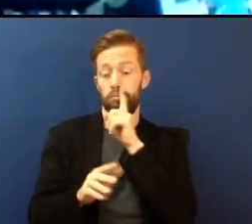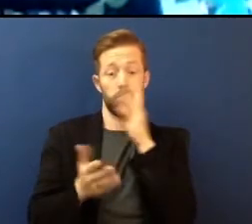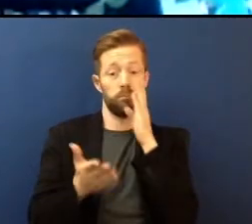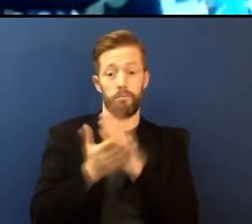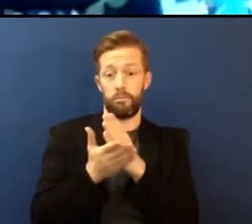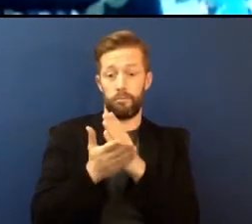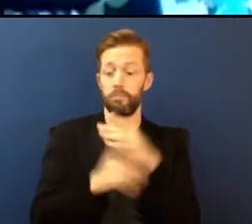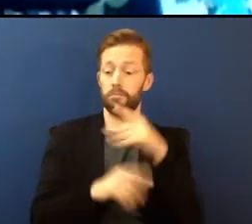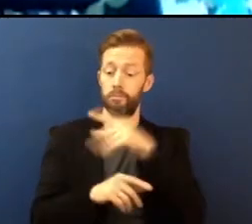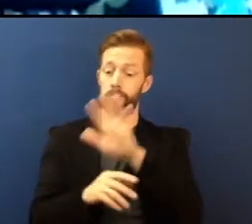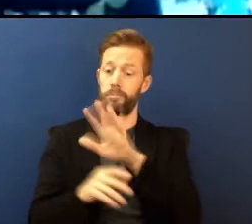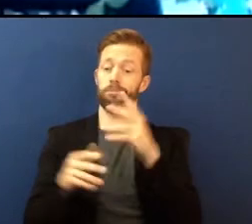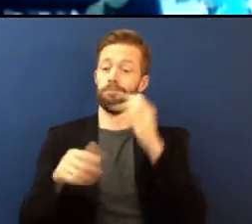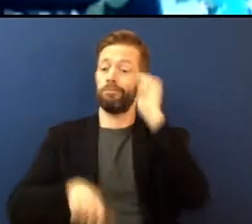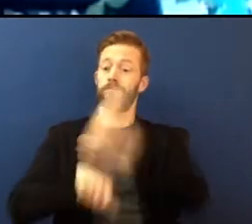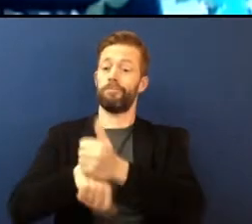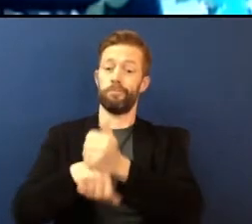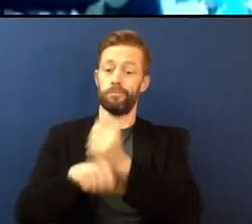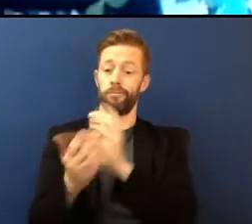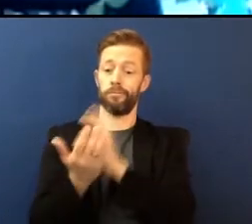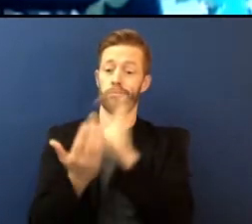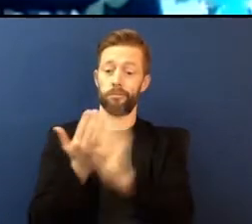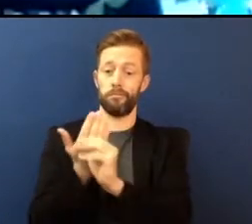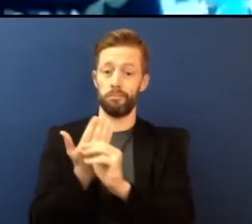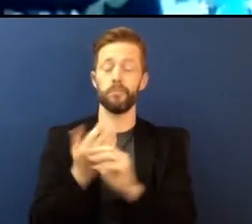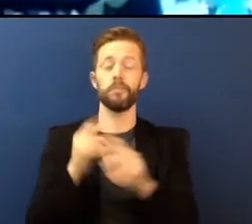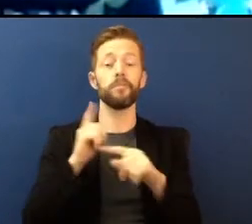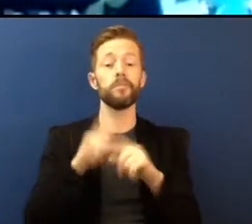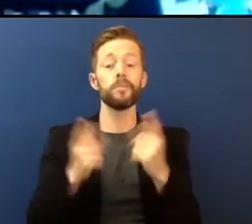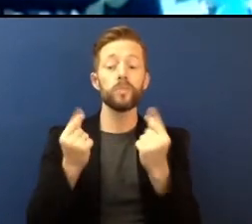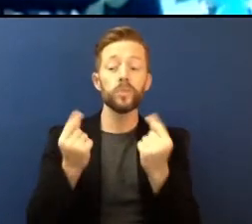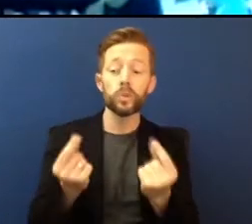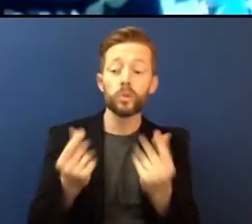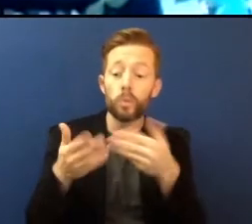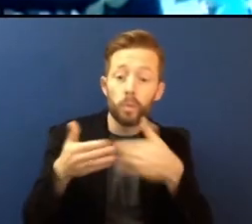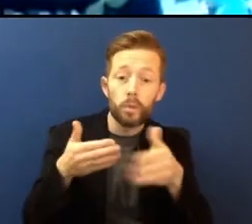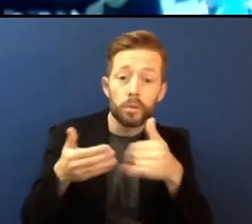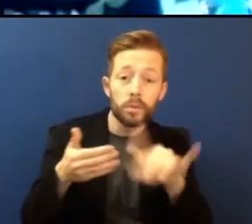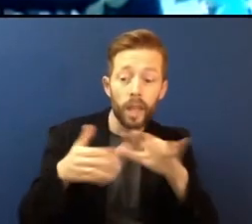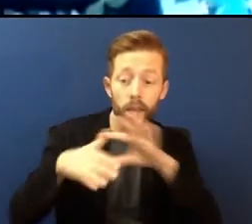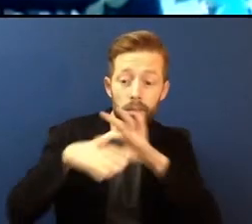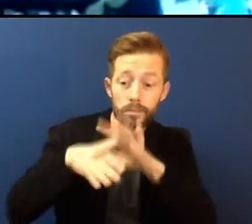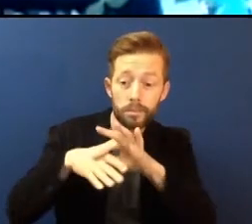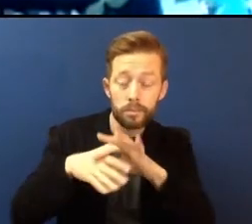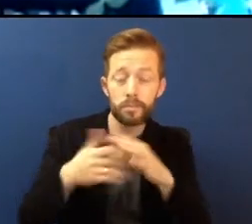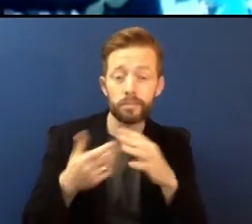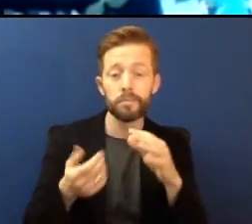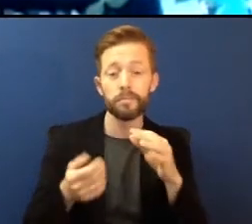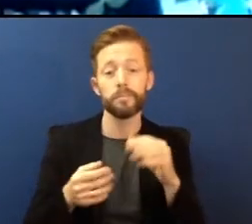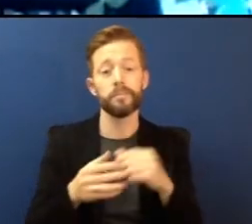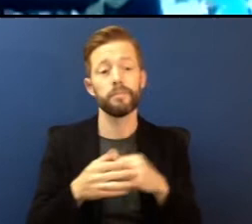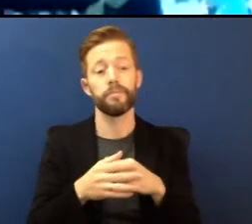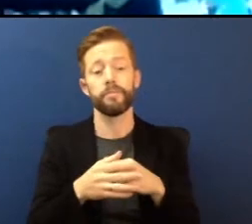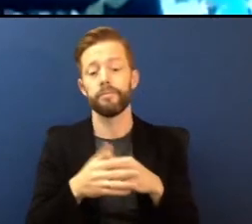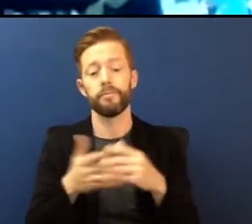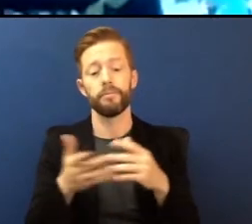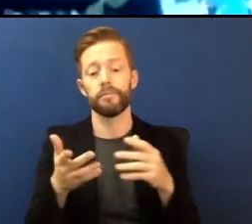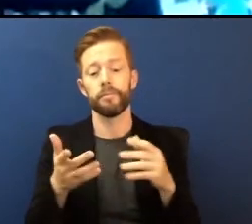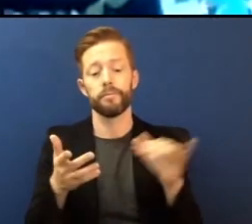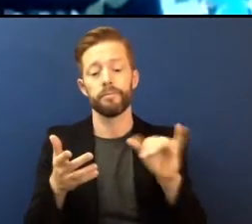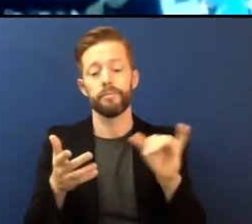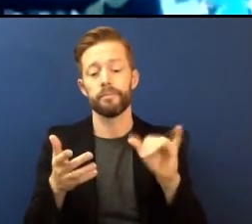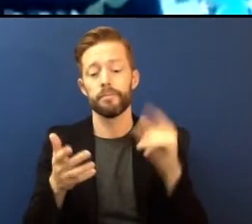because, their program has decided we're going to use this curriculum. But rather what we end up doing is we take the content that they're doing. So